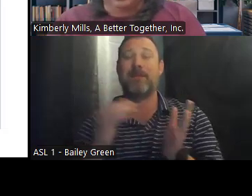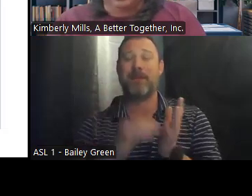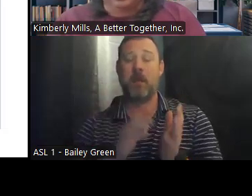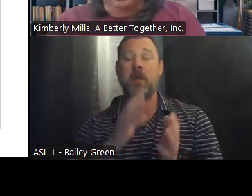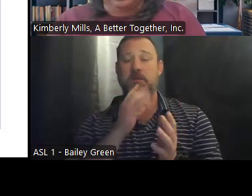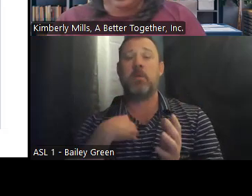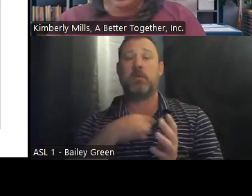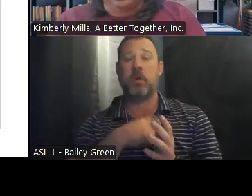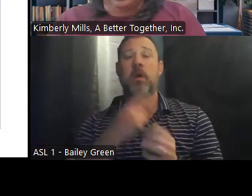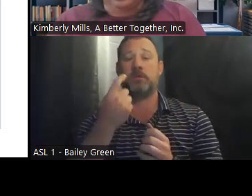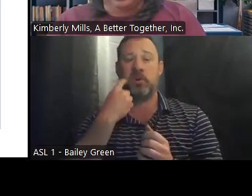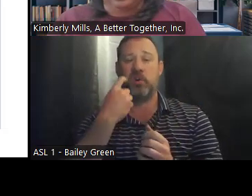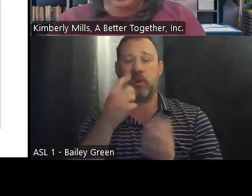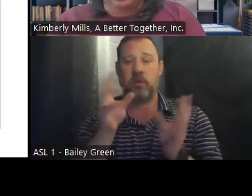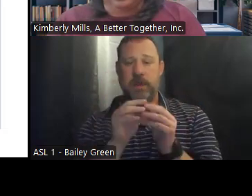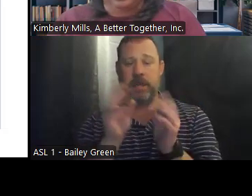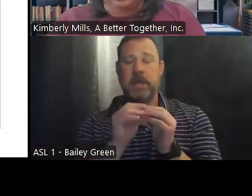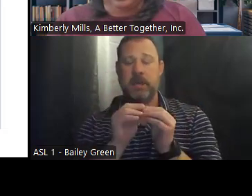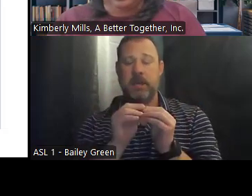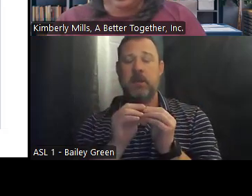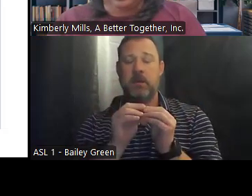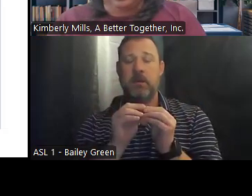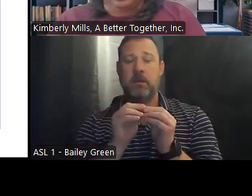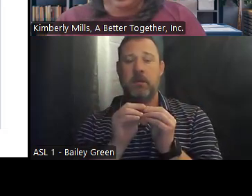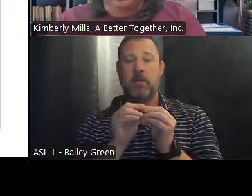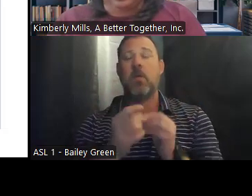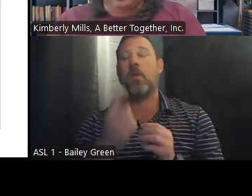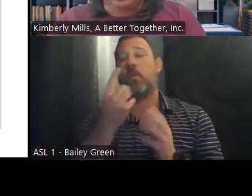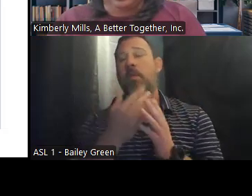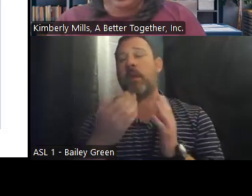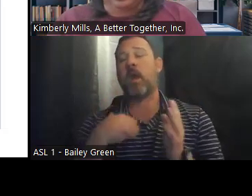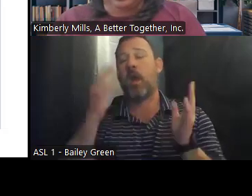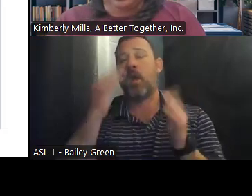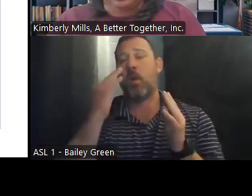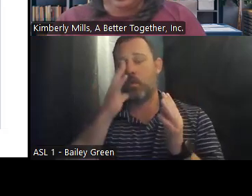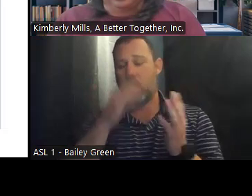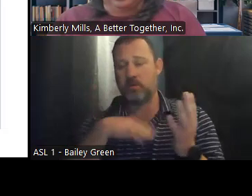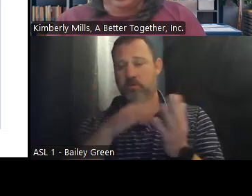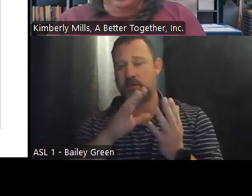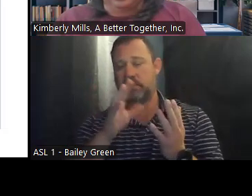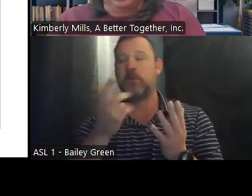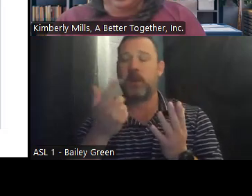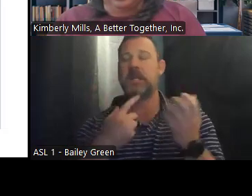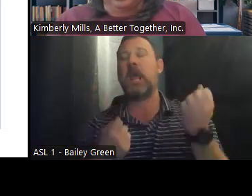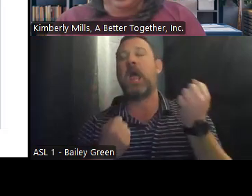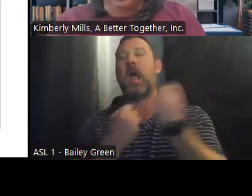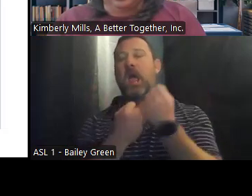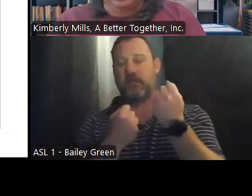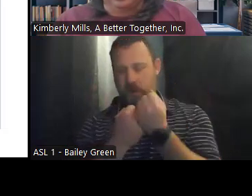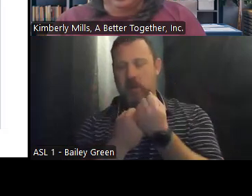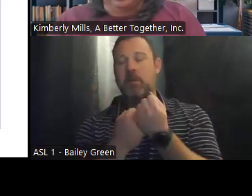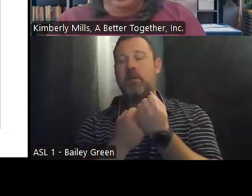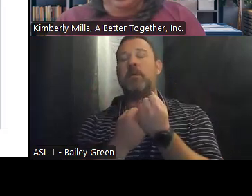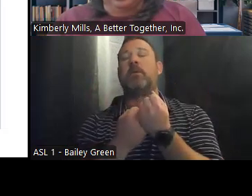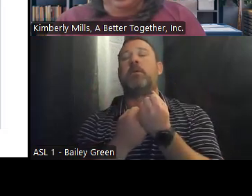us at one of our earlier subcommittee meetings. One of the things that I hope will be addressed not hope, as an advocate, I'll be off this committee, but